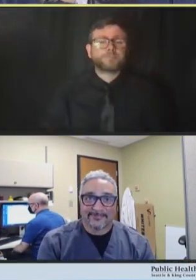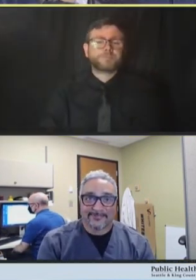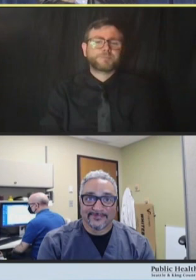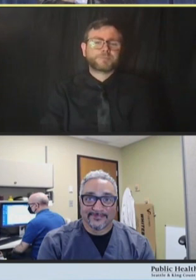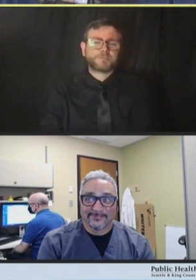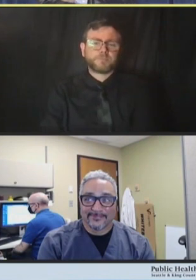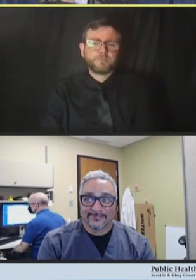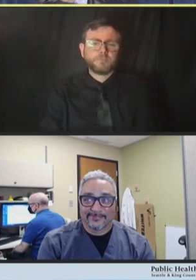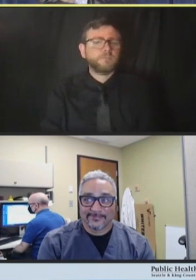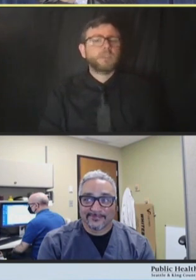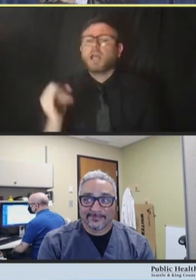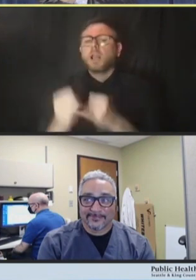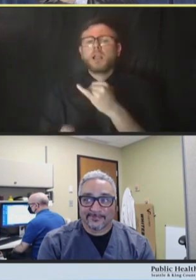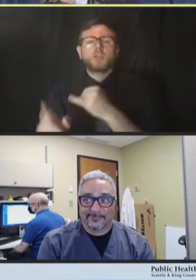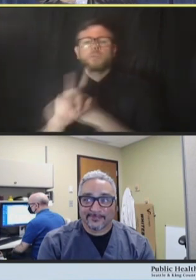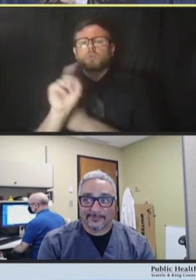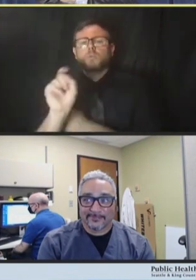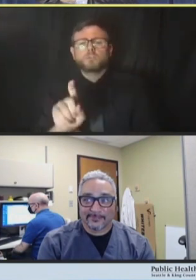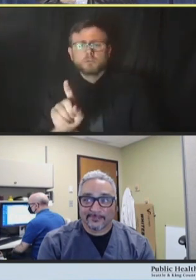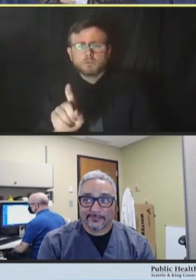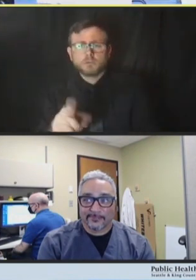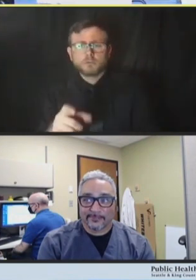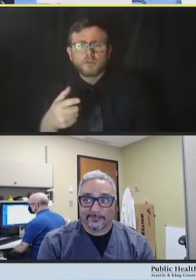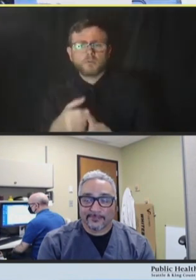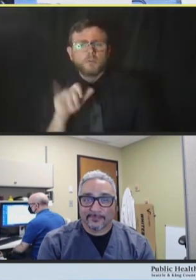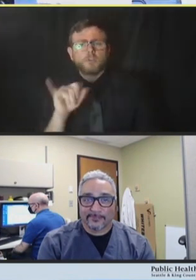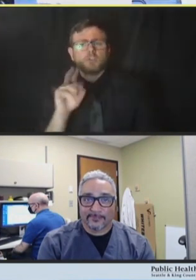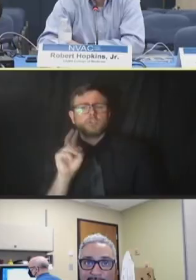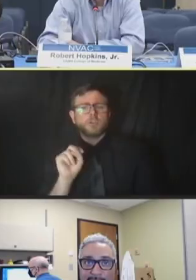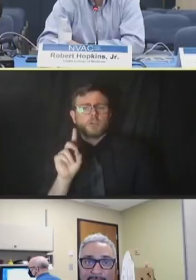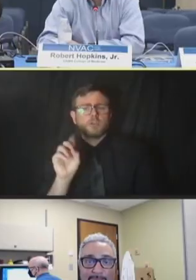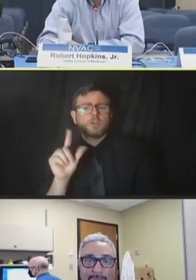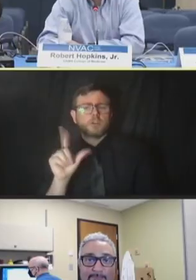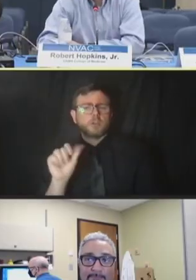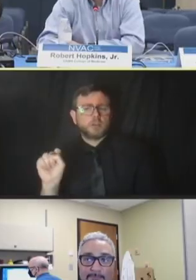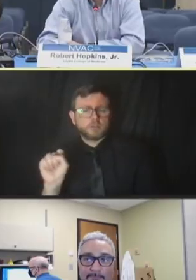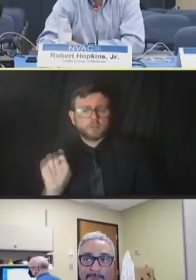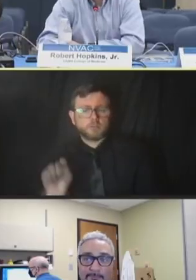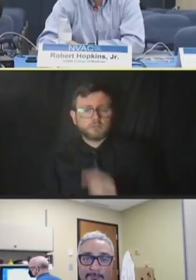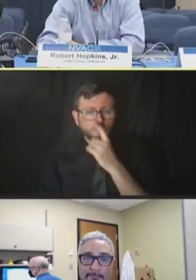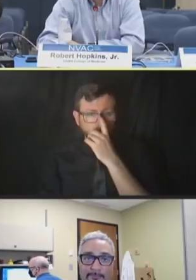And our final question or comment comes from John Douglas online.